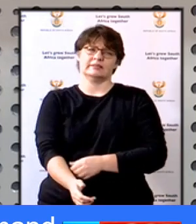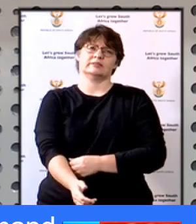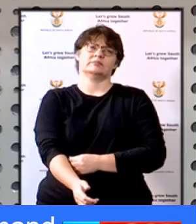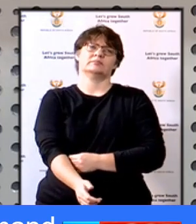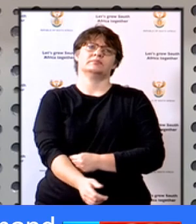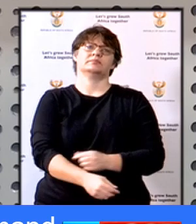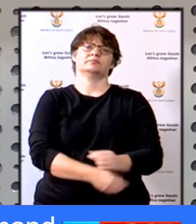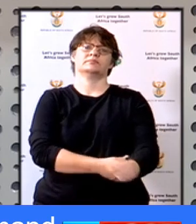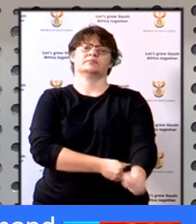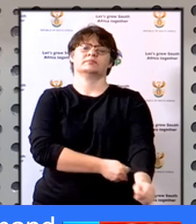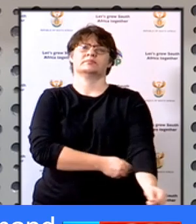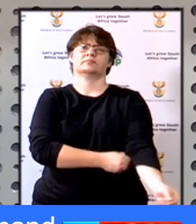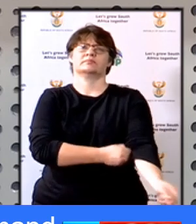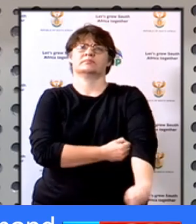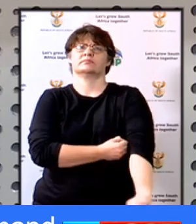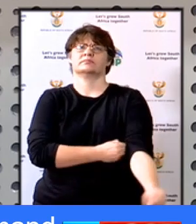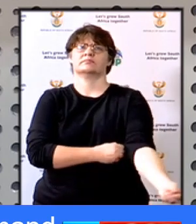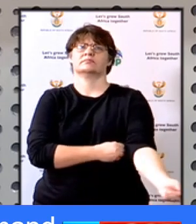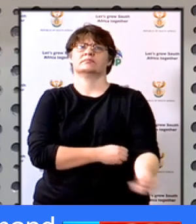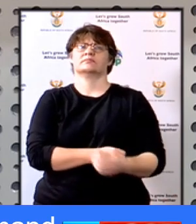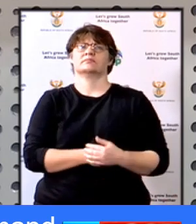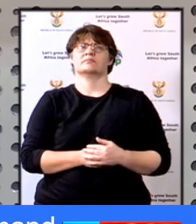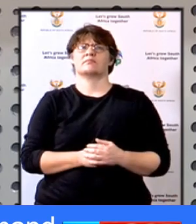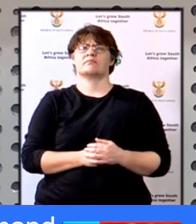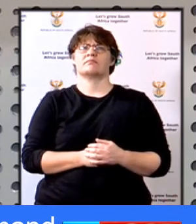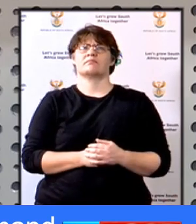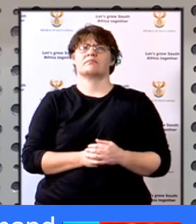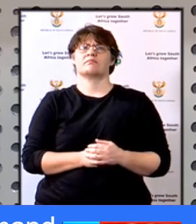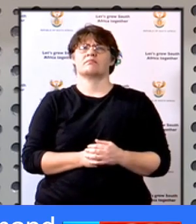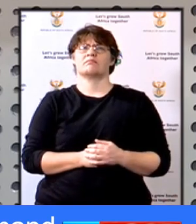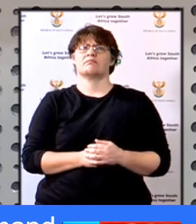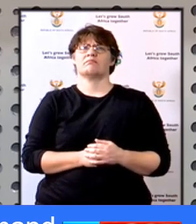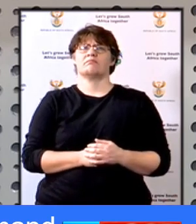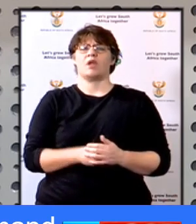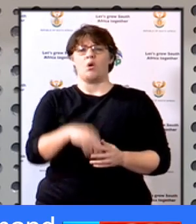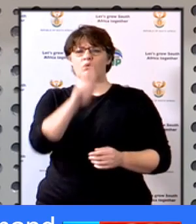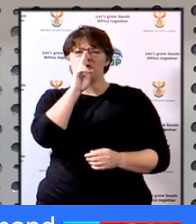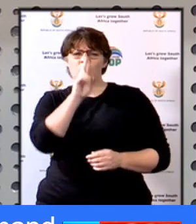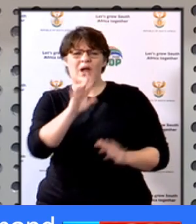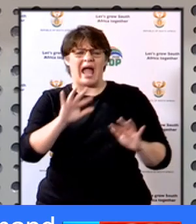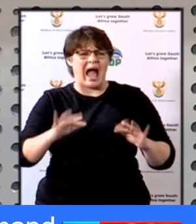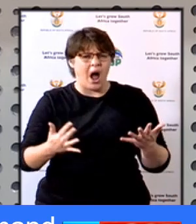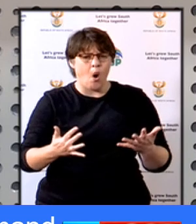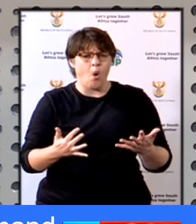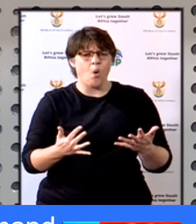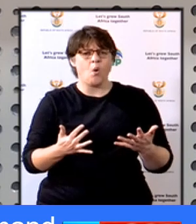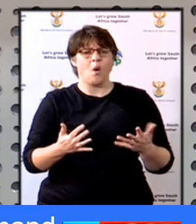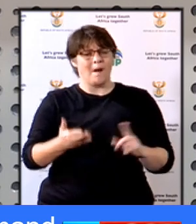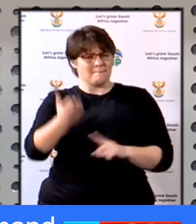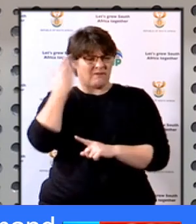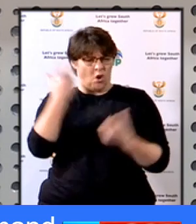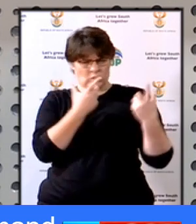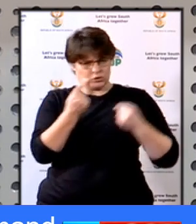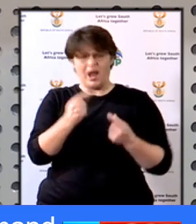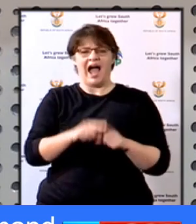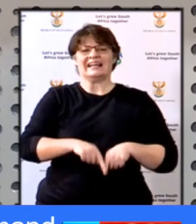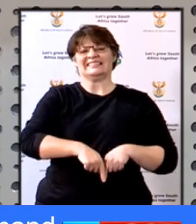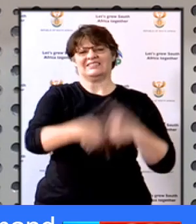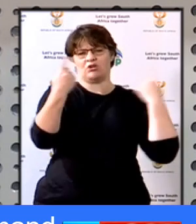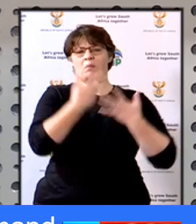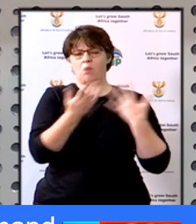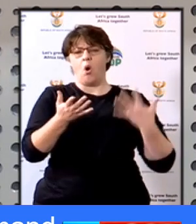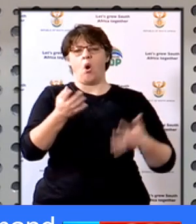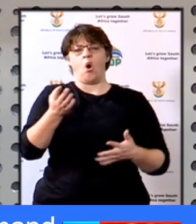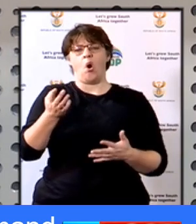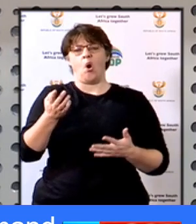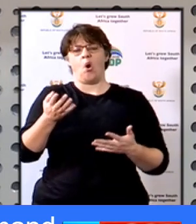So we are looking here for simplified ways of doing things, but that letter